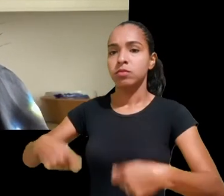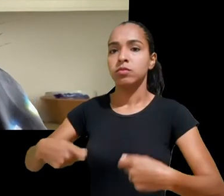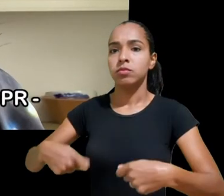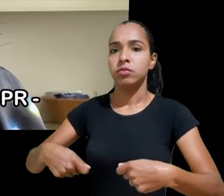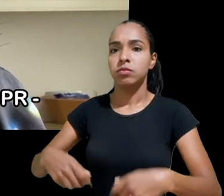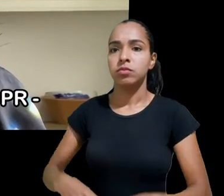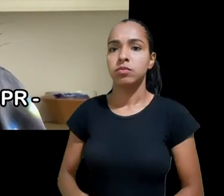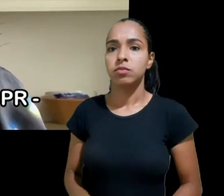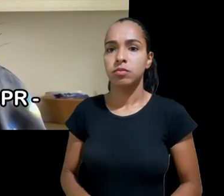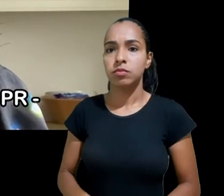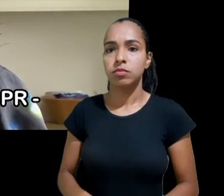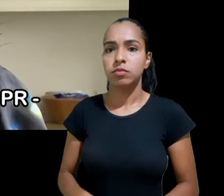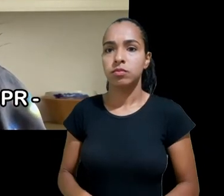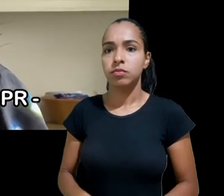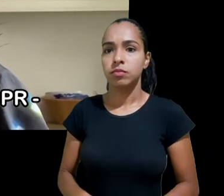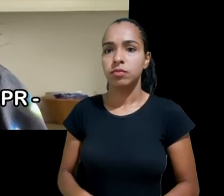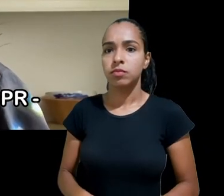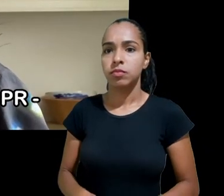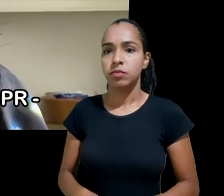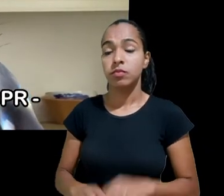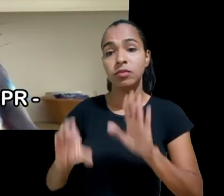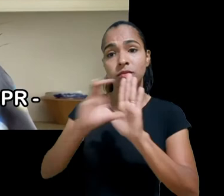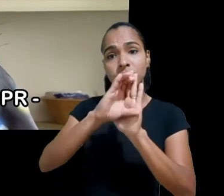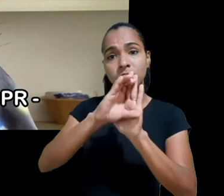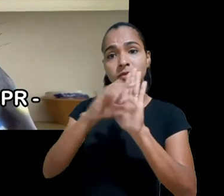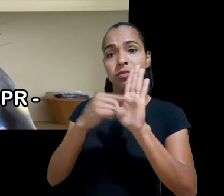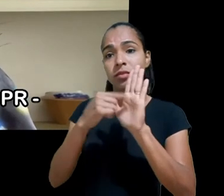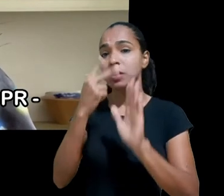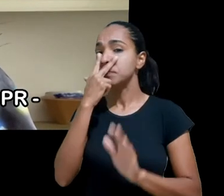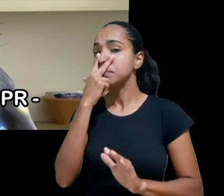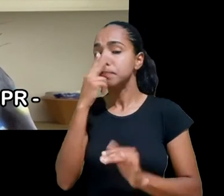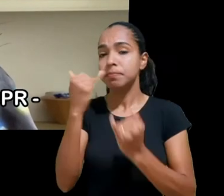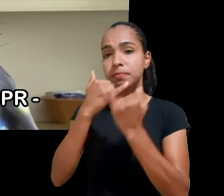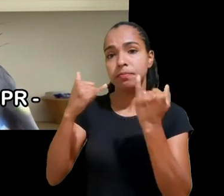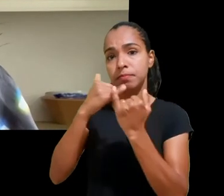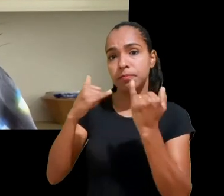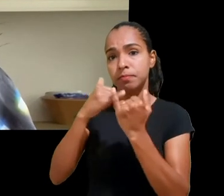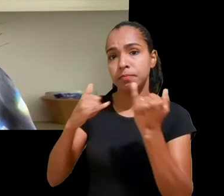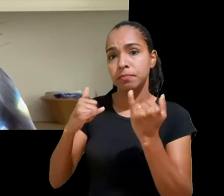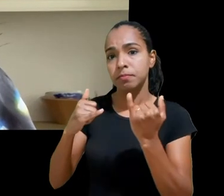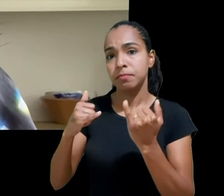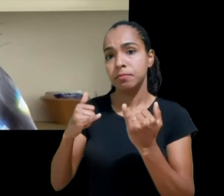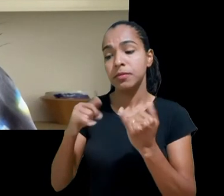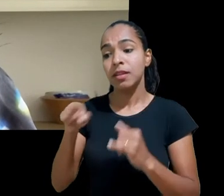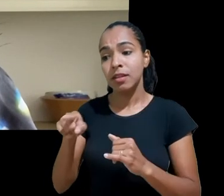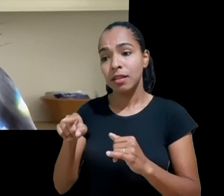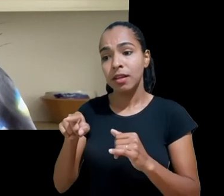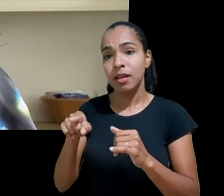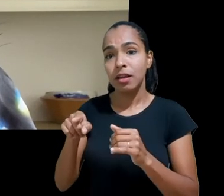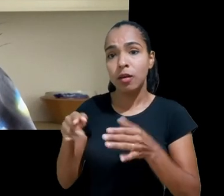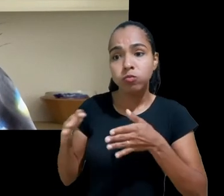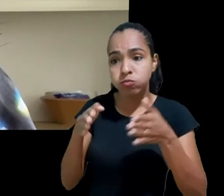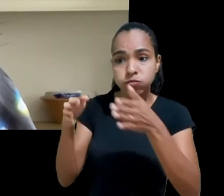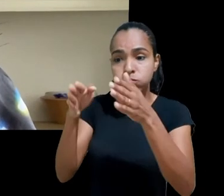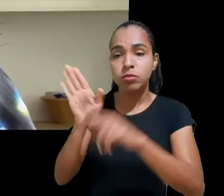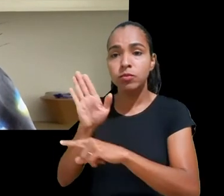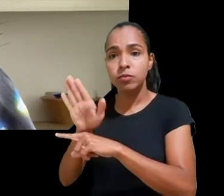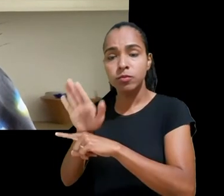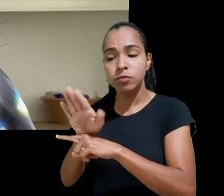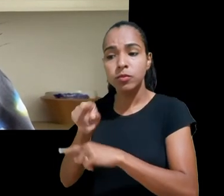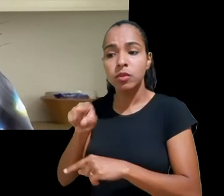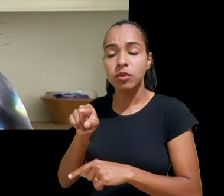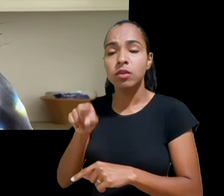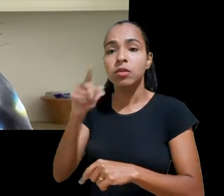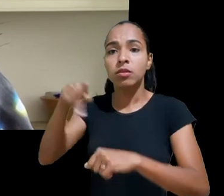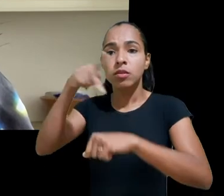codes not the statutory law but as guidance around how to interpret GDPR in Sweden the Netherlands and France and Ireland